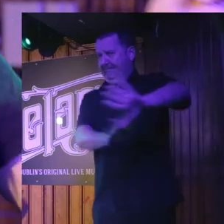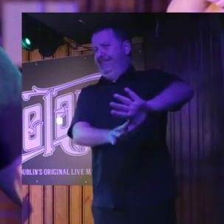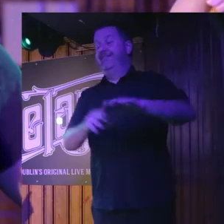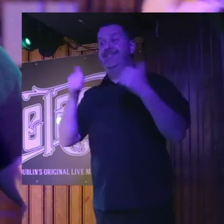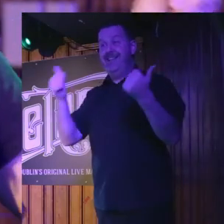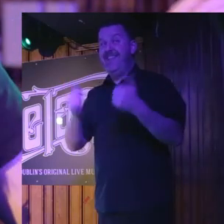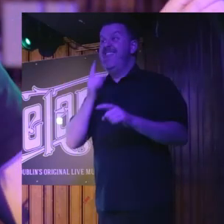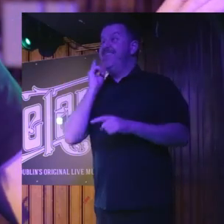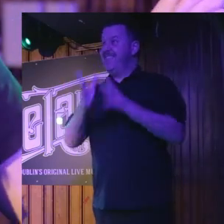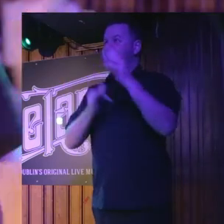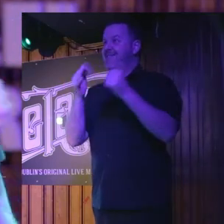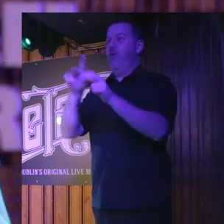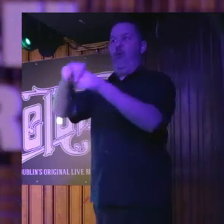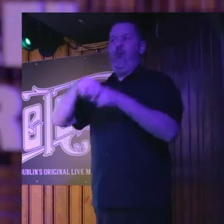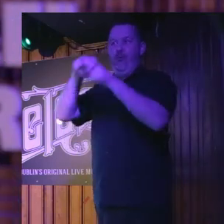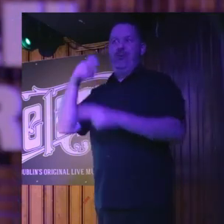And that's the sign for horse shit.